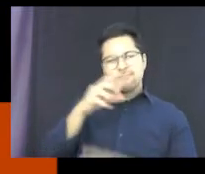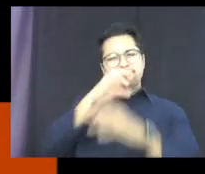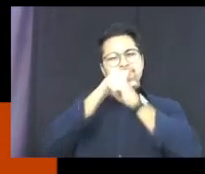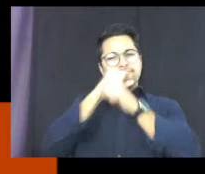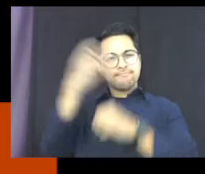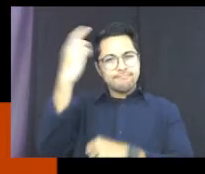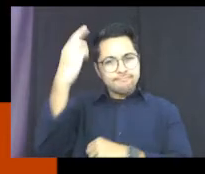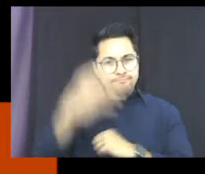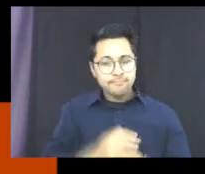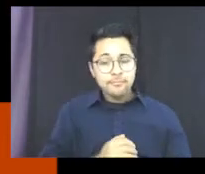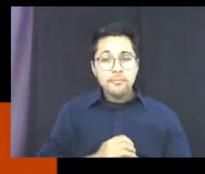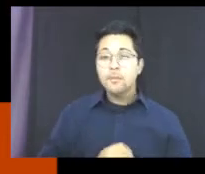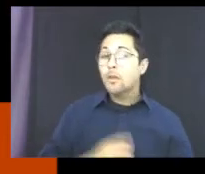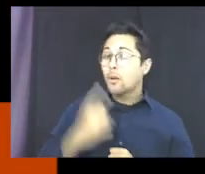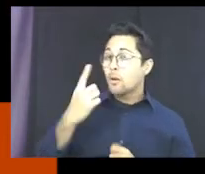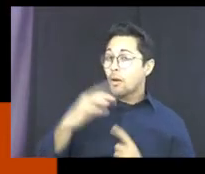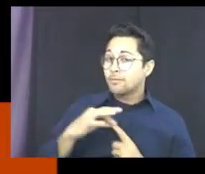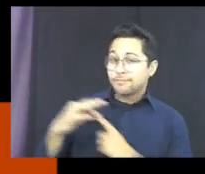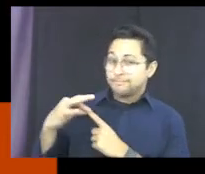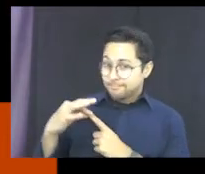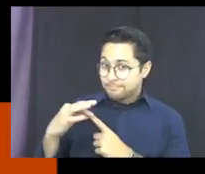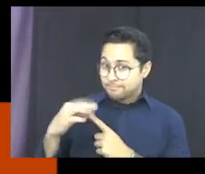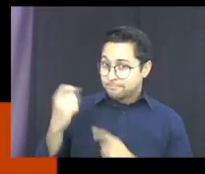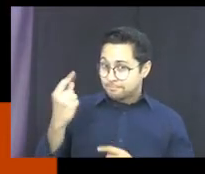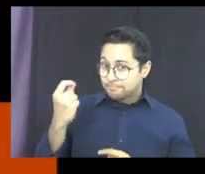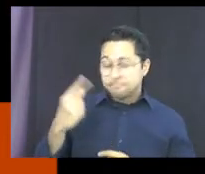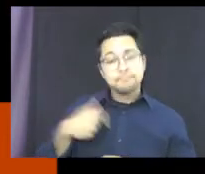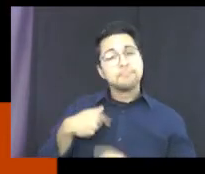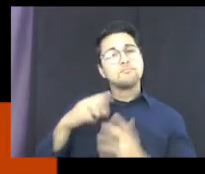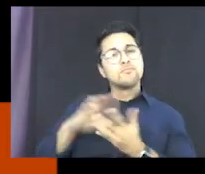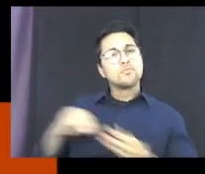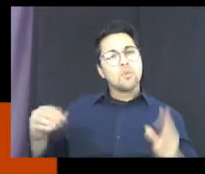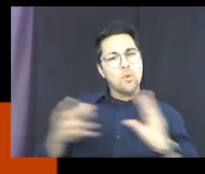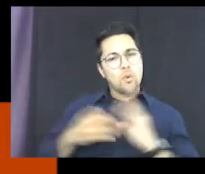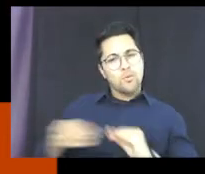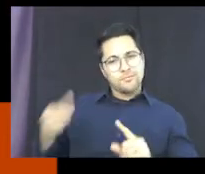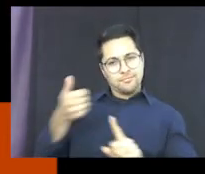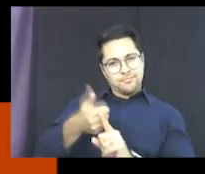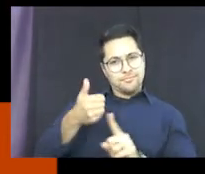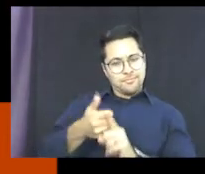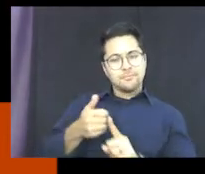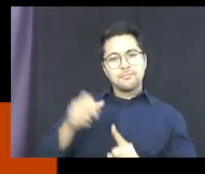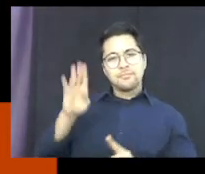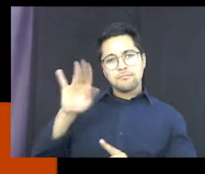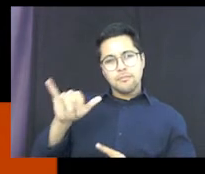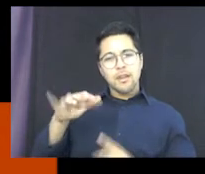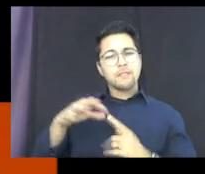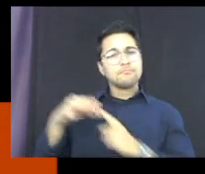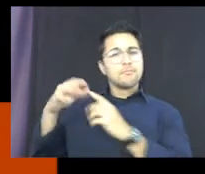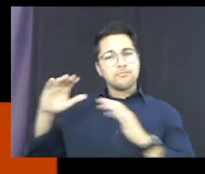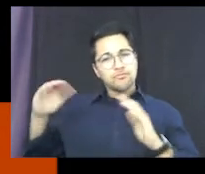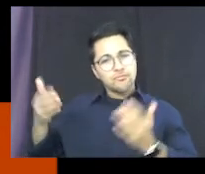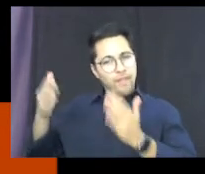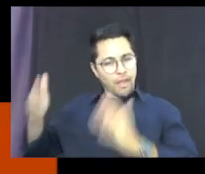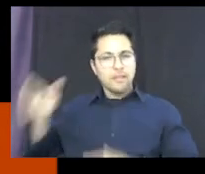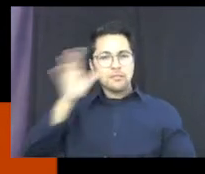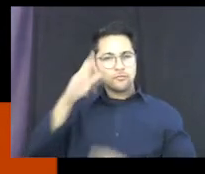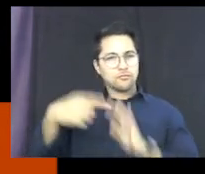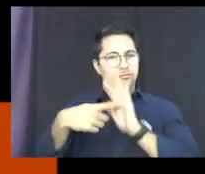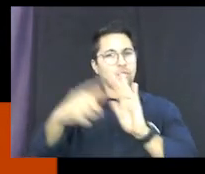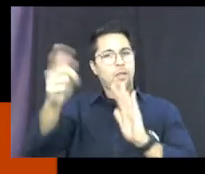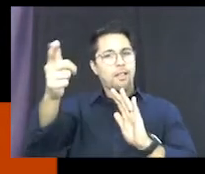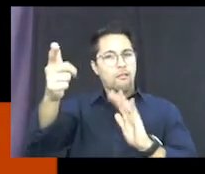purposes. The only exceptions to this are the stories shared by the special guests featured later in